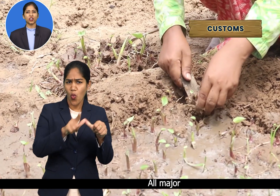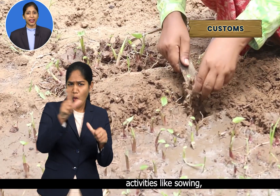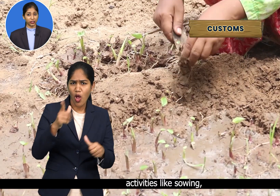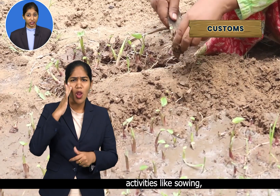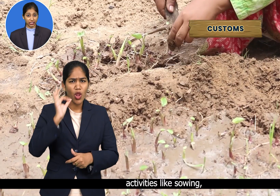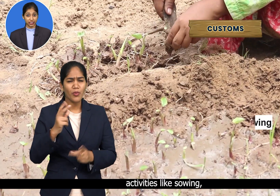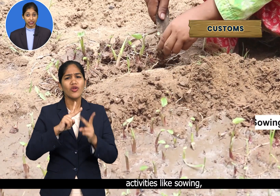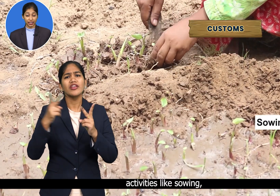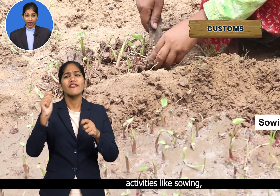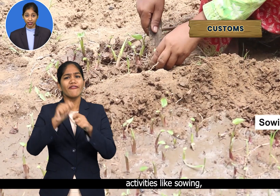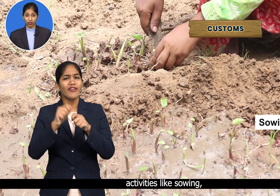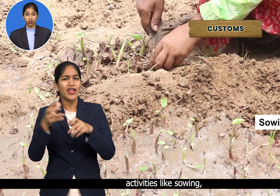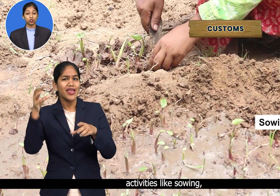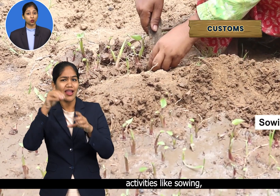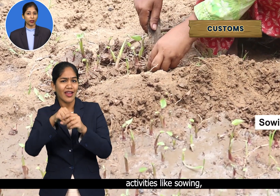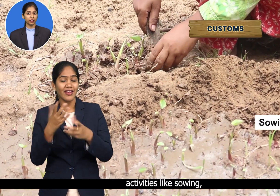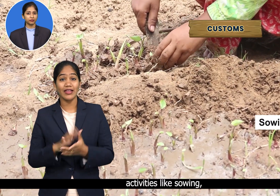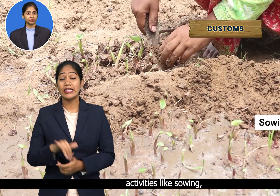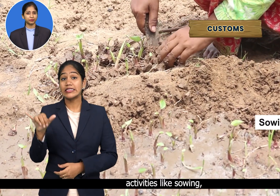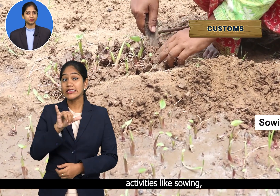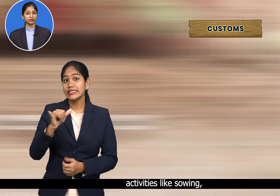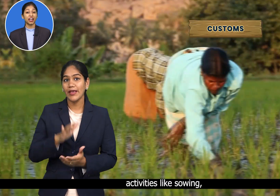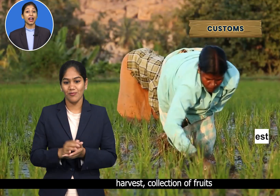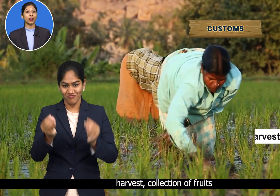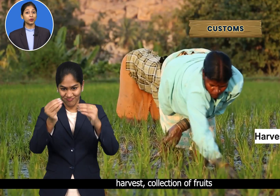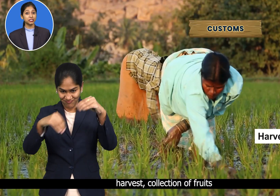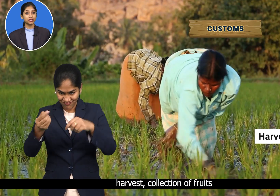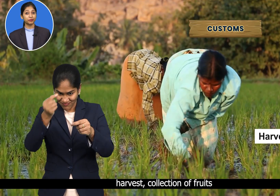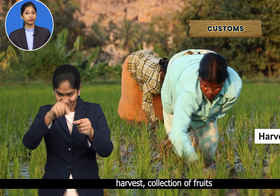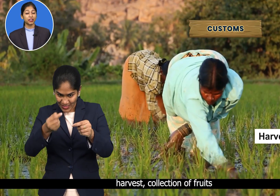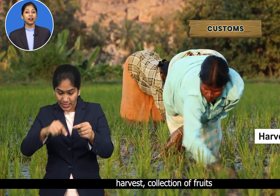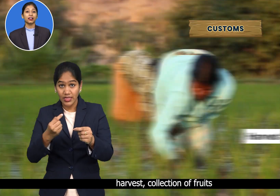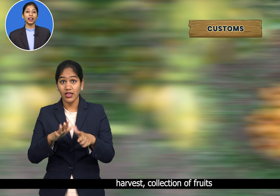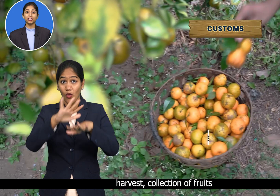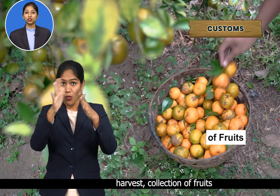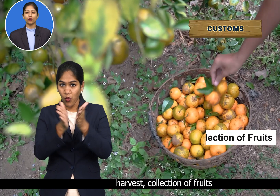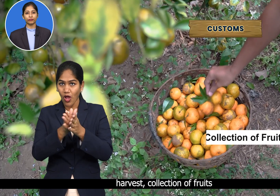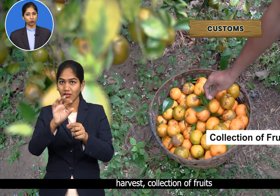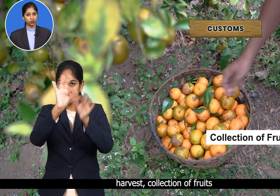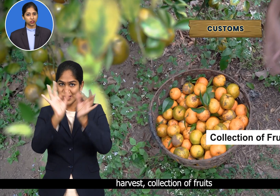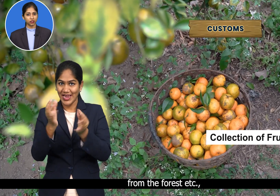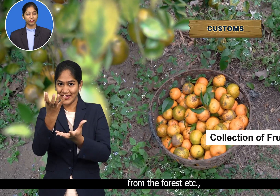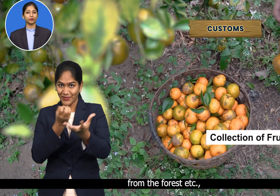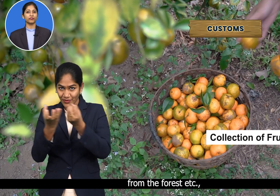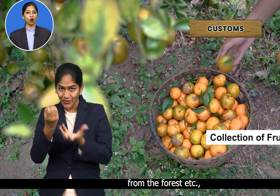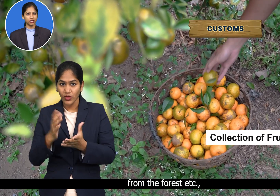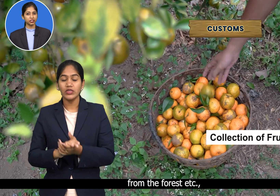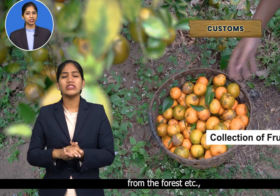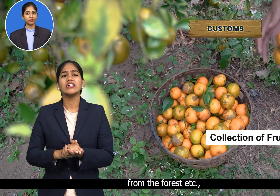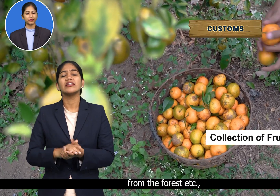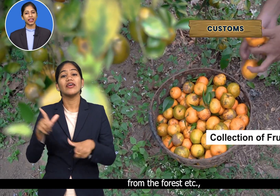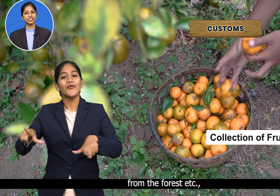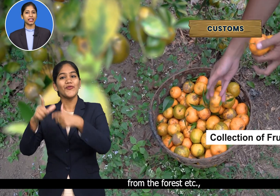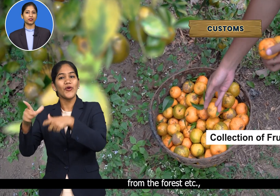All major activities like sowing, harvest, collection of fruits from the